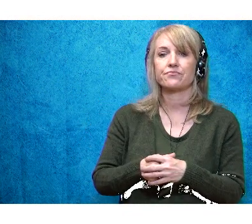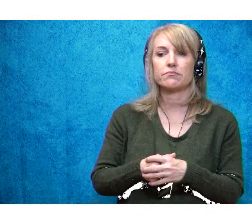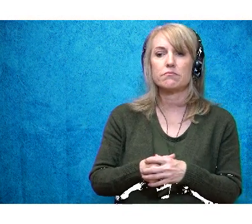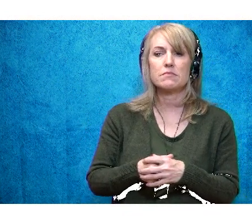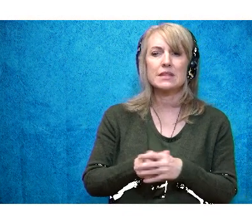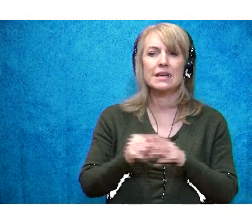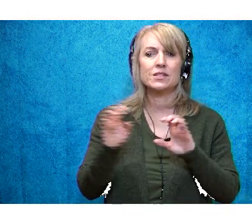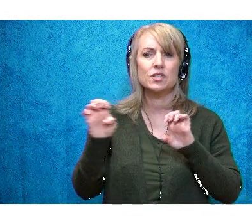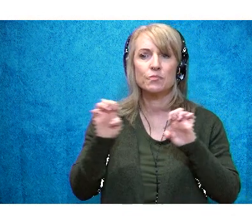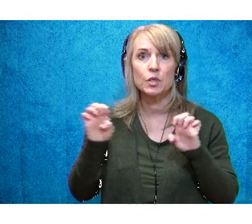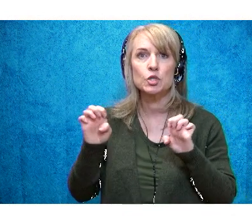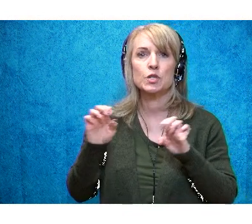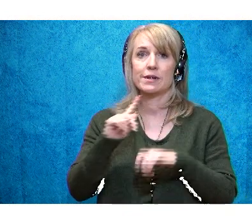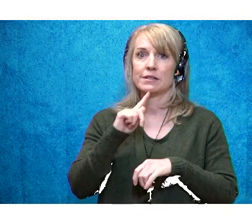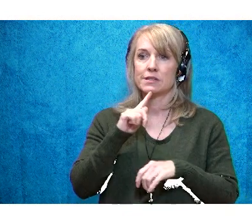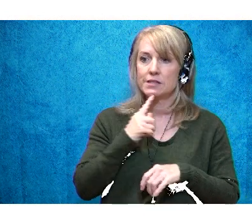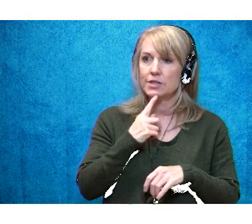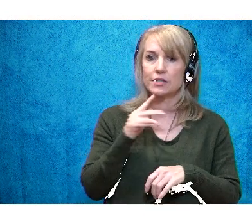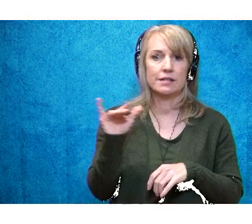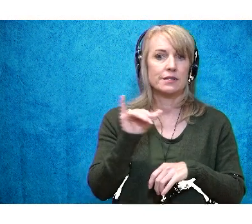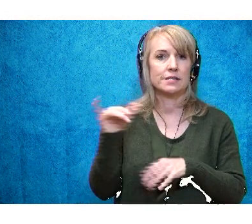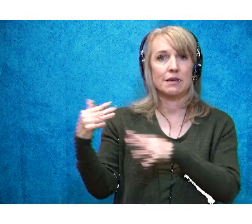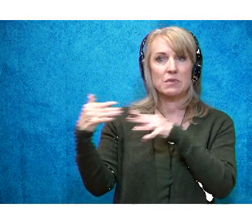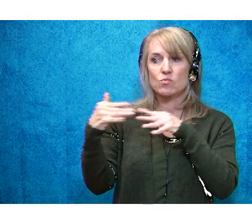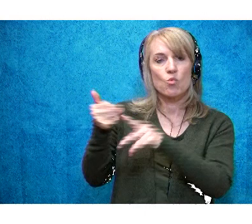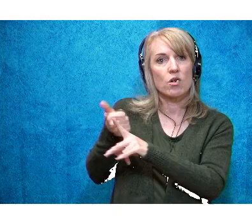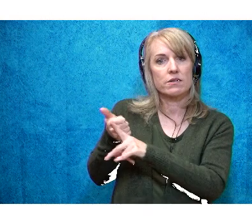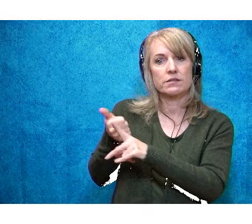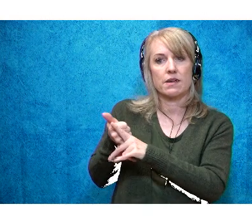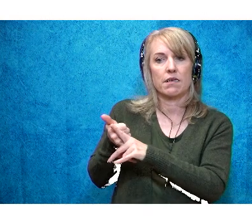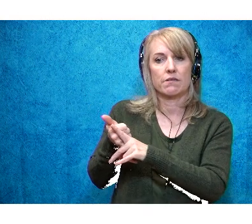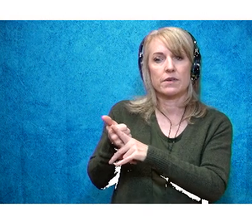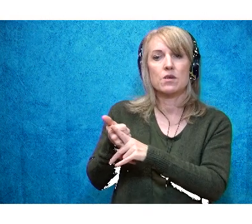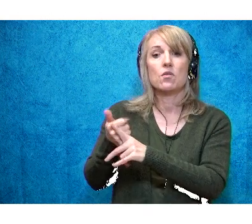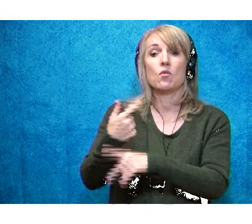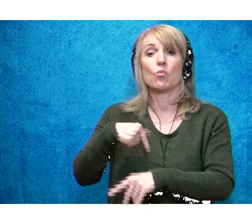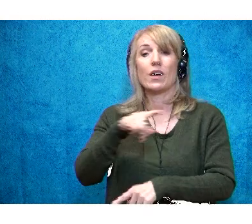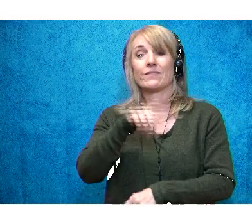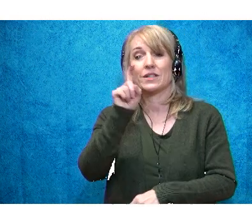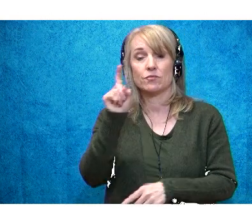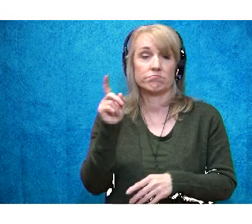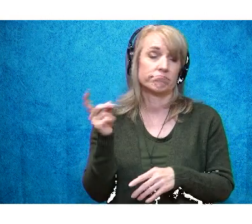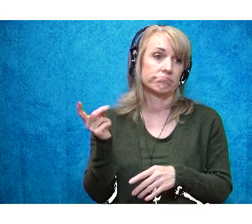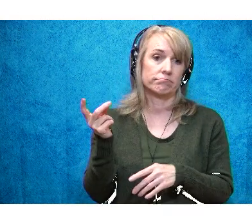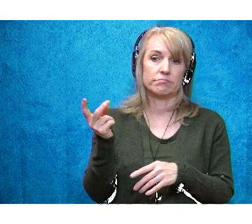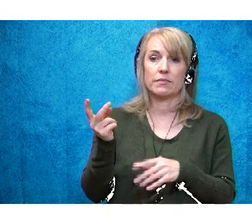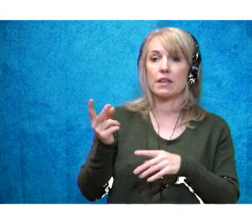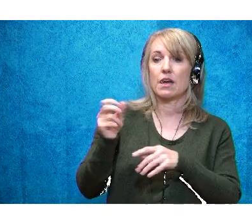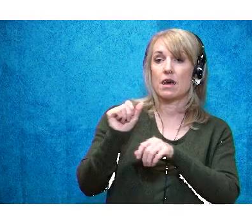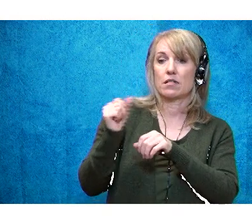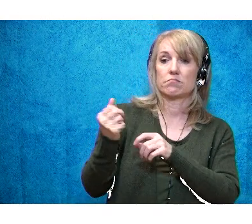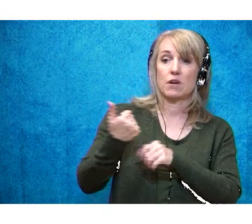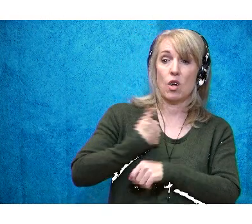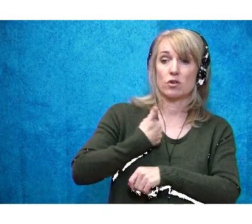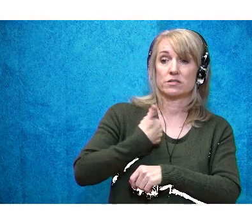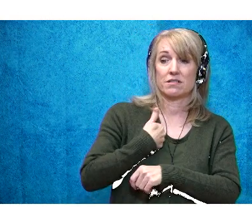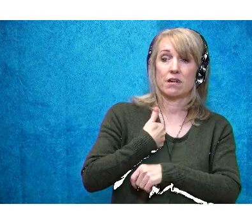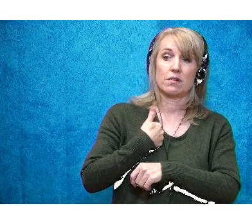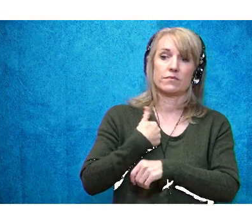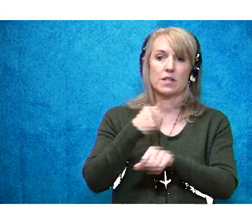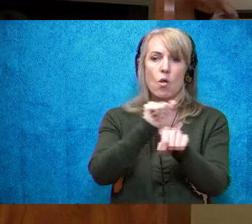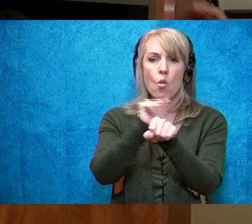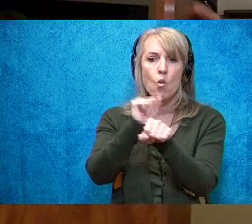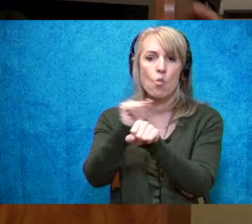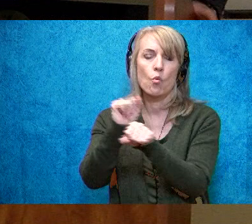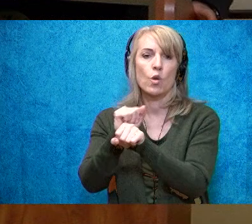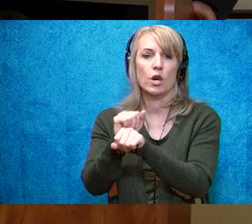urgency, the same spirit of patriotism and sacrifice as we would show were we at war. So we are